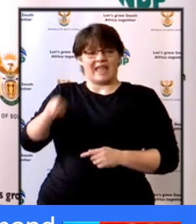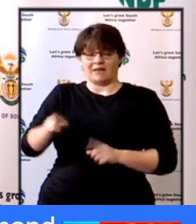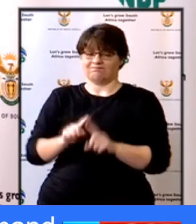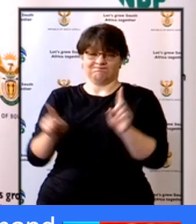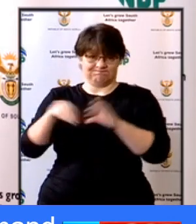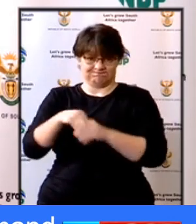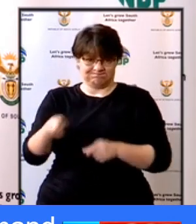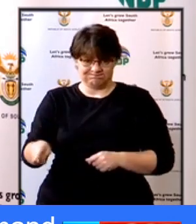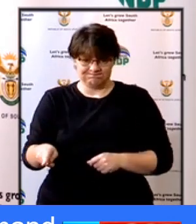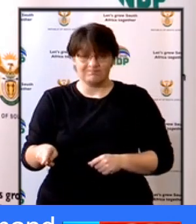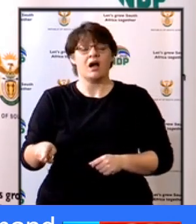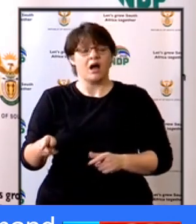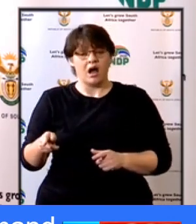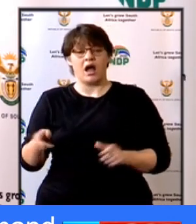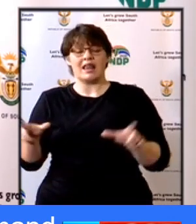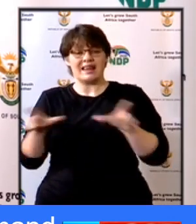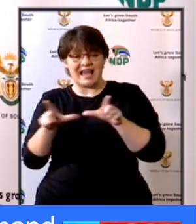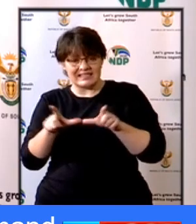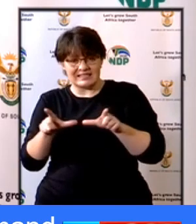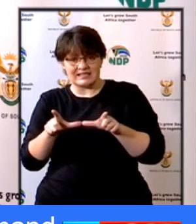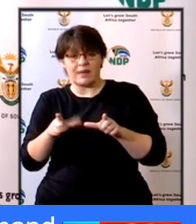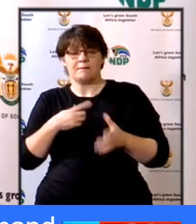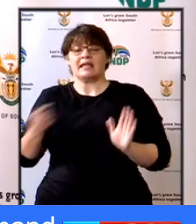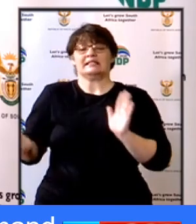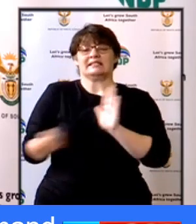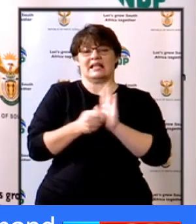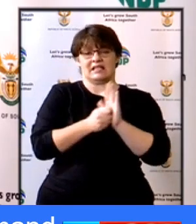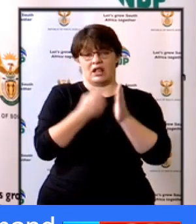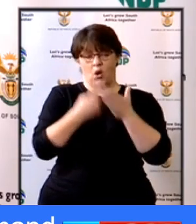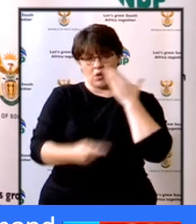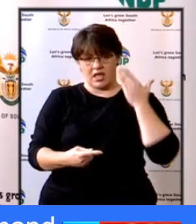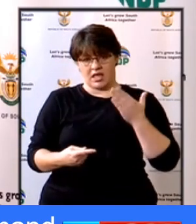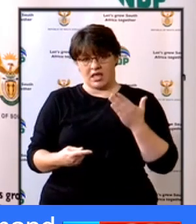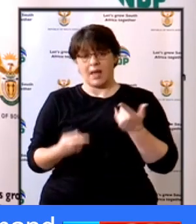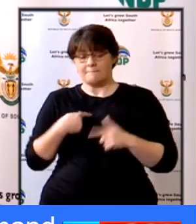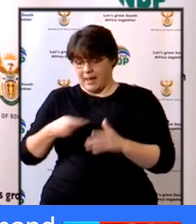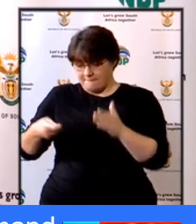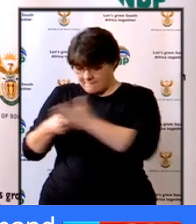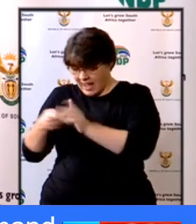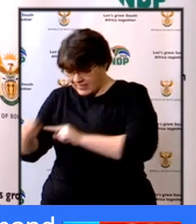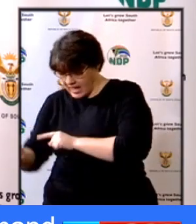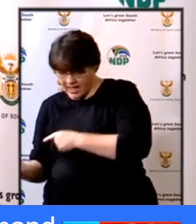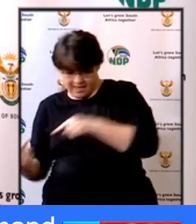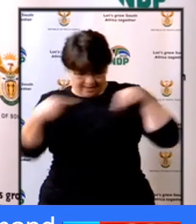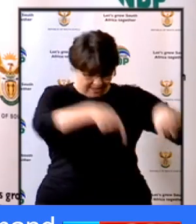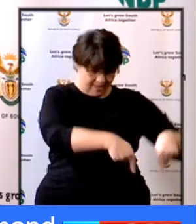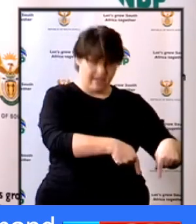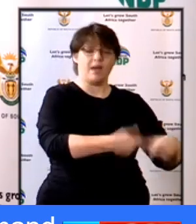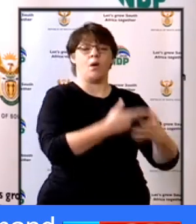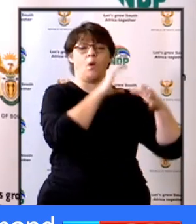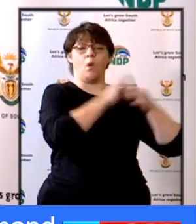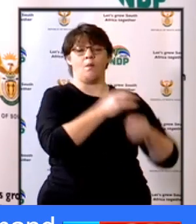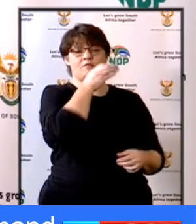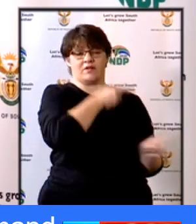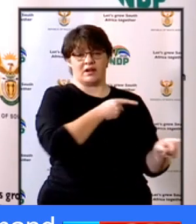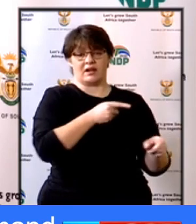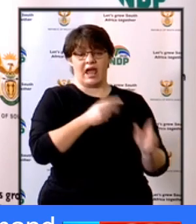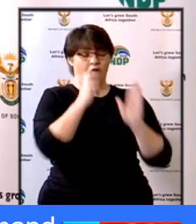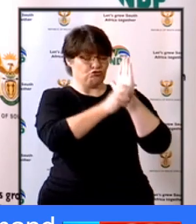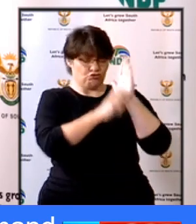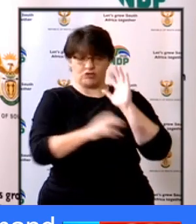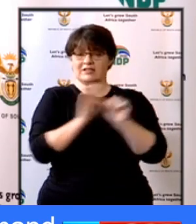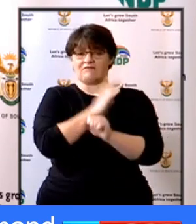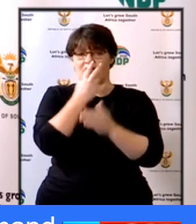well as those who have licenses only to sell for consumption off-premises. They're covered by the regulations. But all of